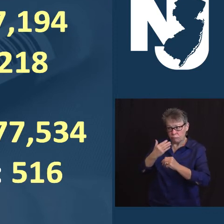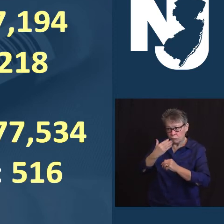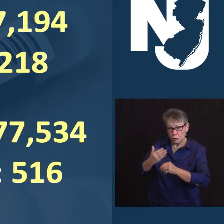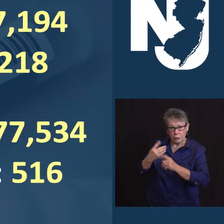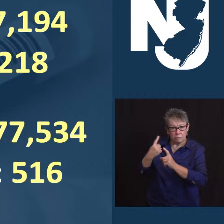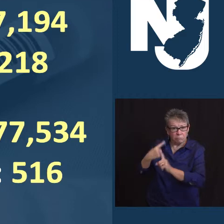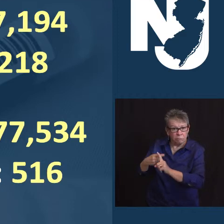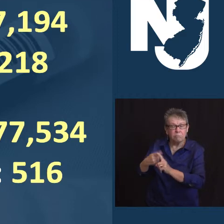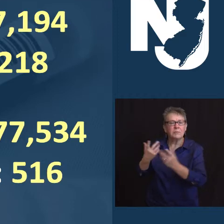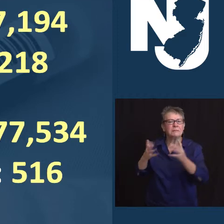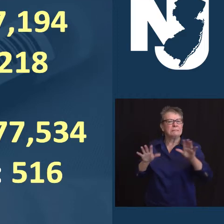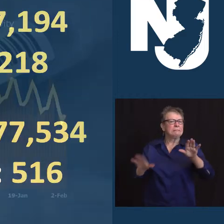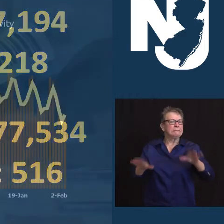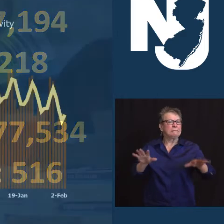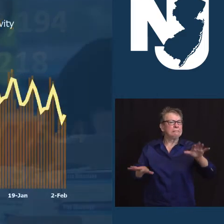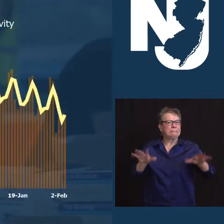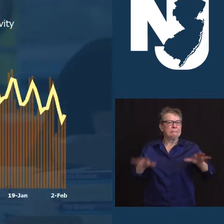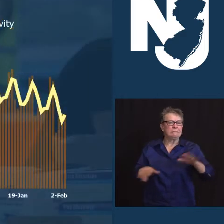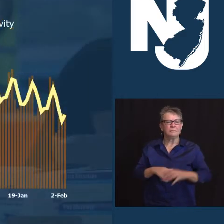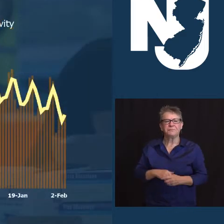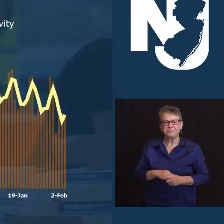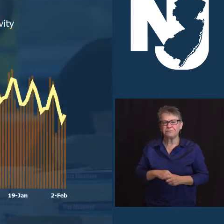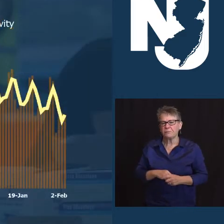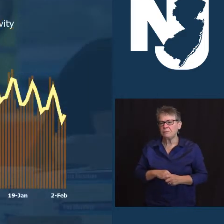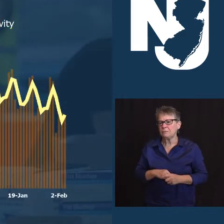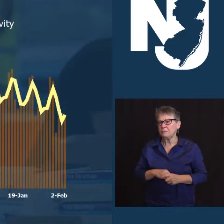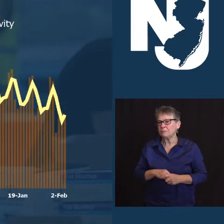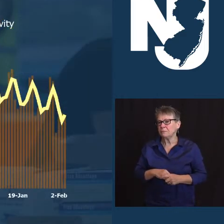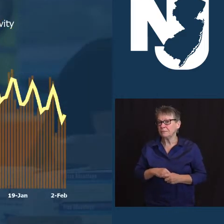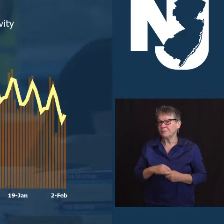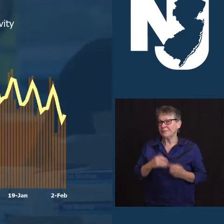sense. The positivity rate for last Thursday's